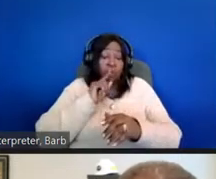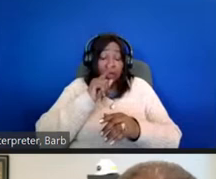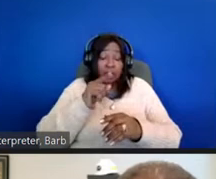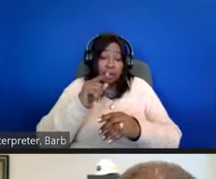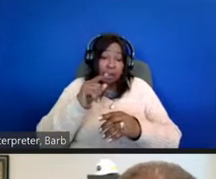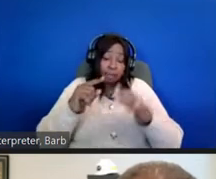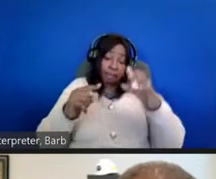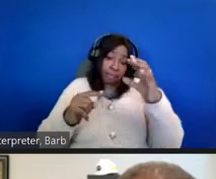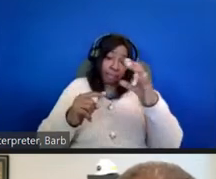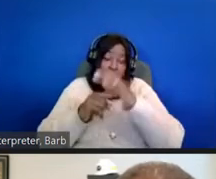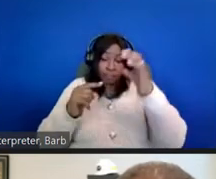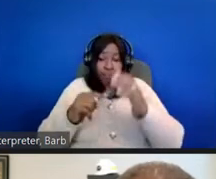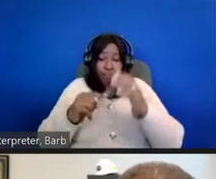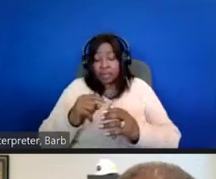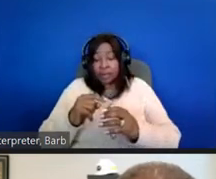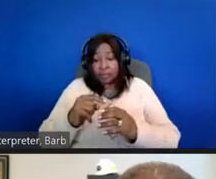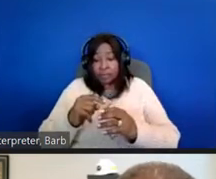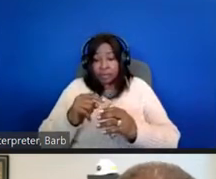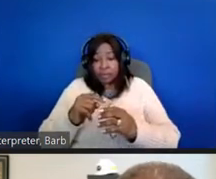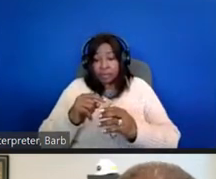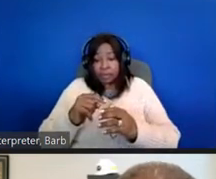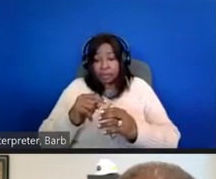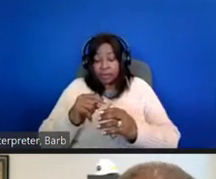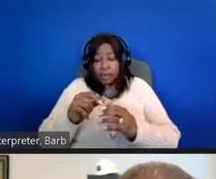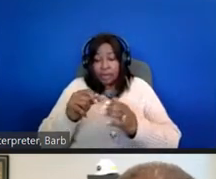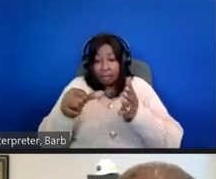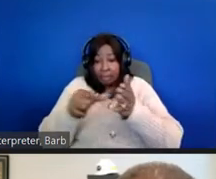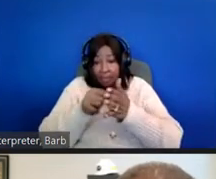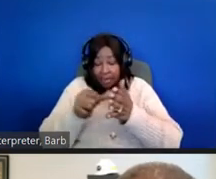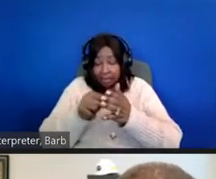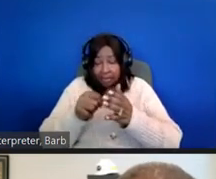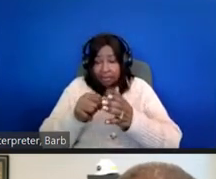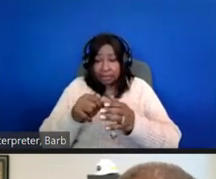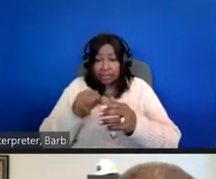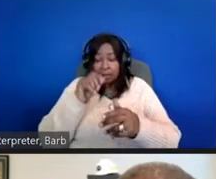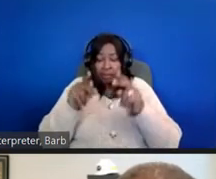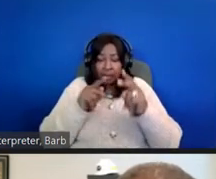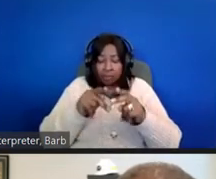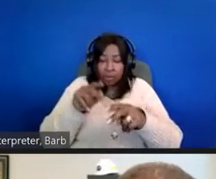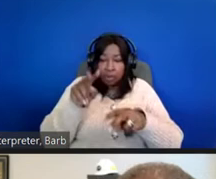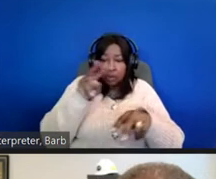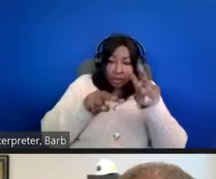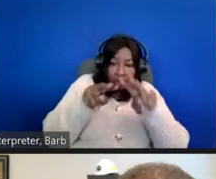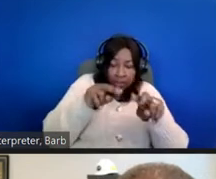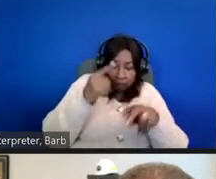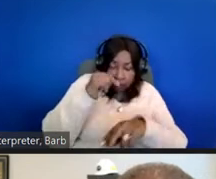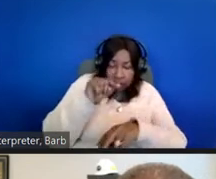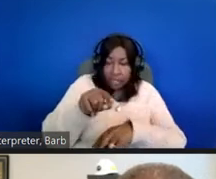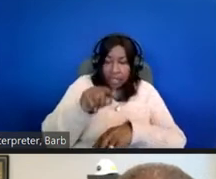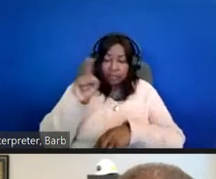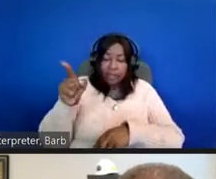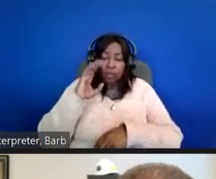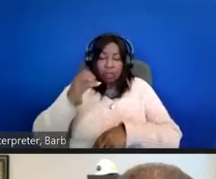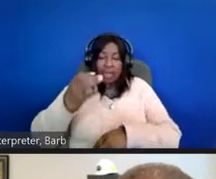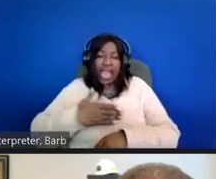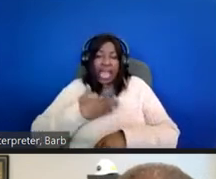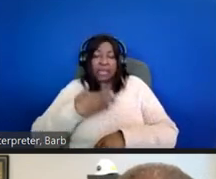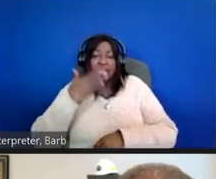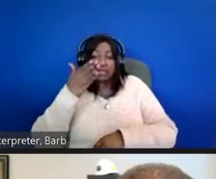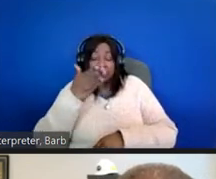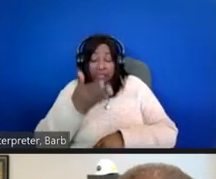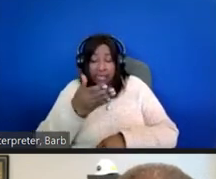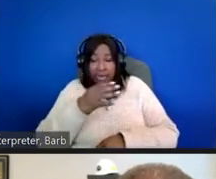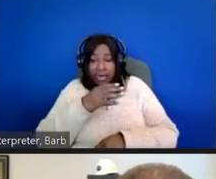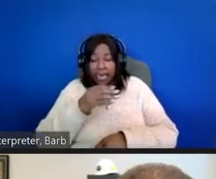board. So it is something that I think if people are looking out for it, they're going to be happy that it's there and